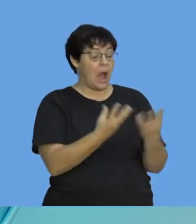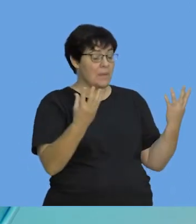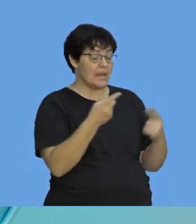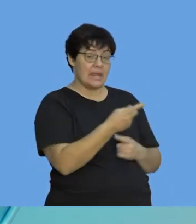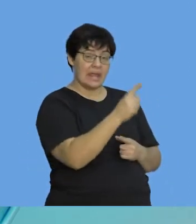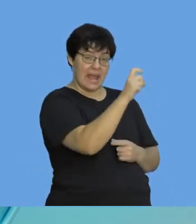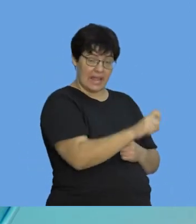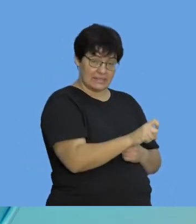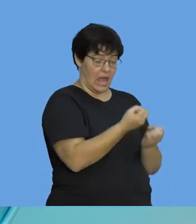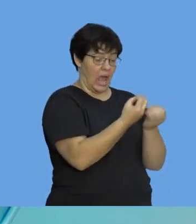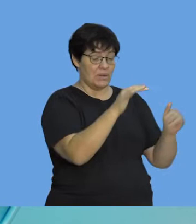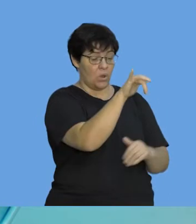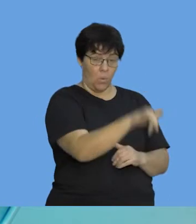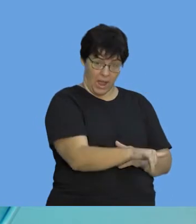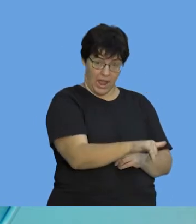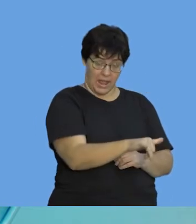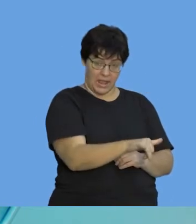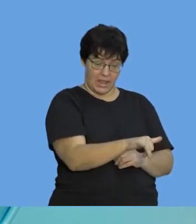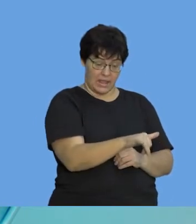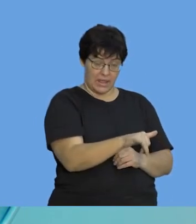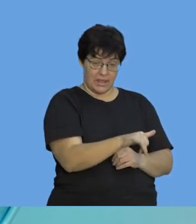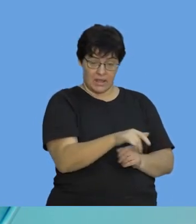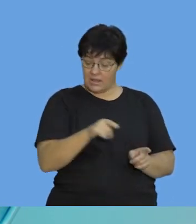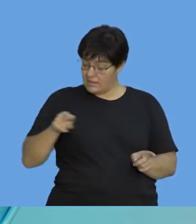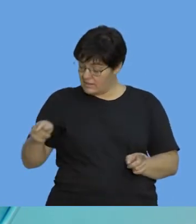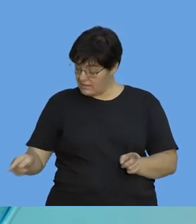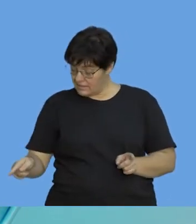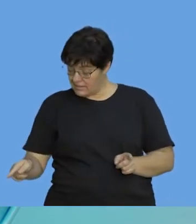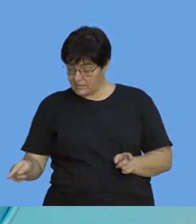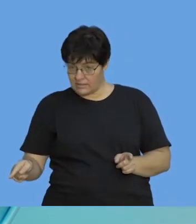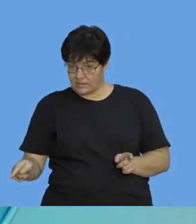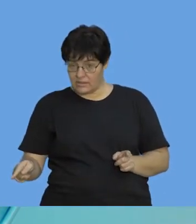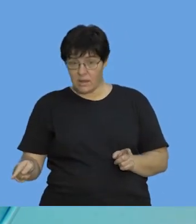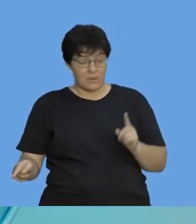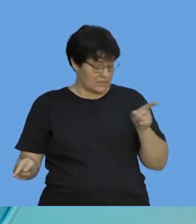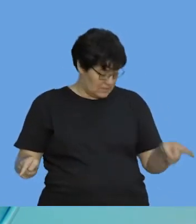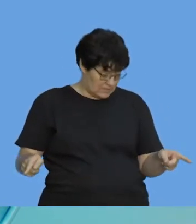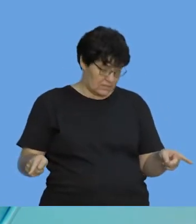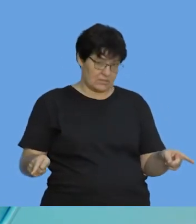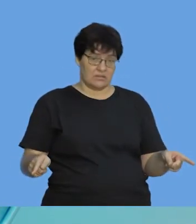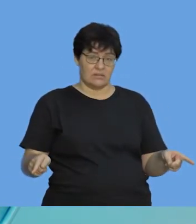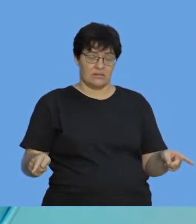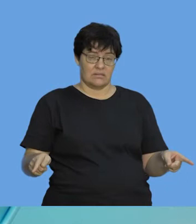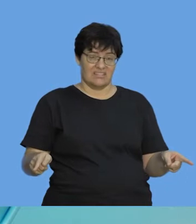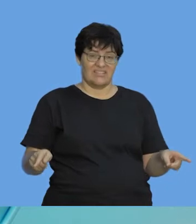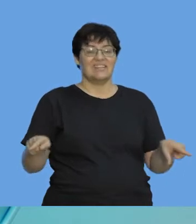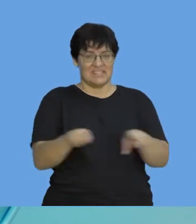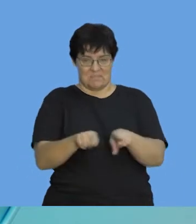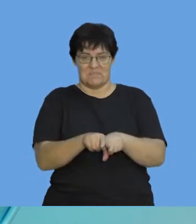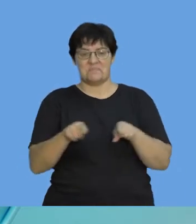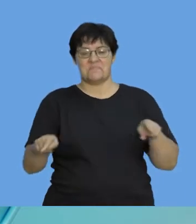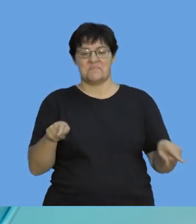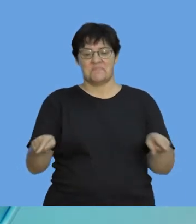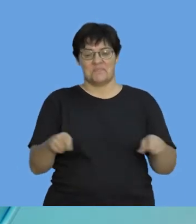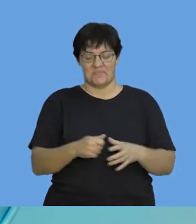and Y in the reactant must equal the amount of X and Y in the product. Also, it's very